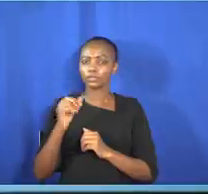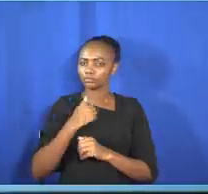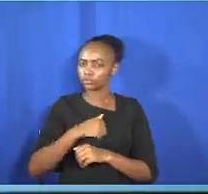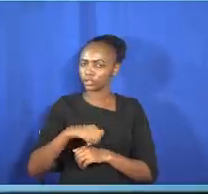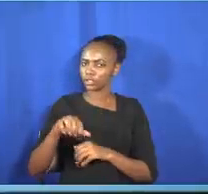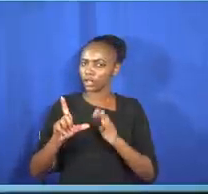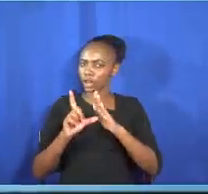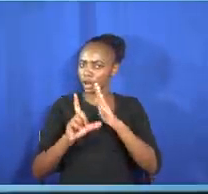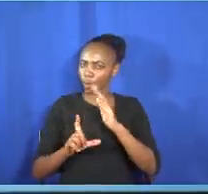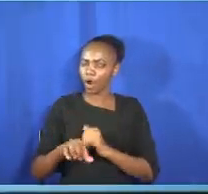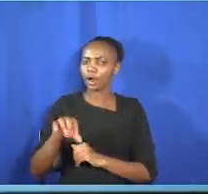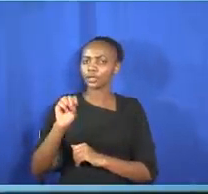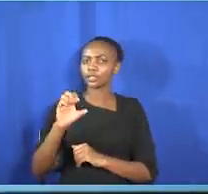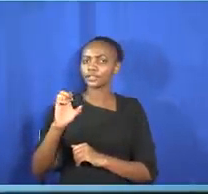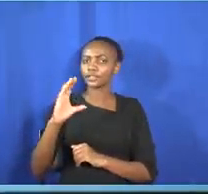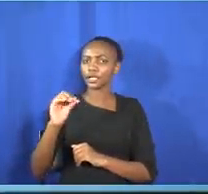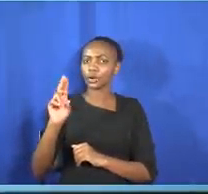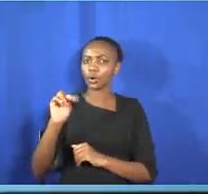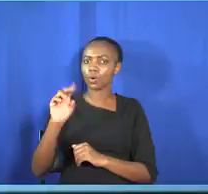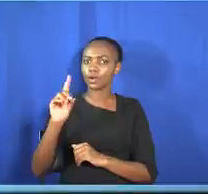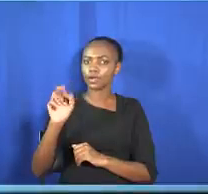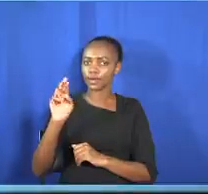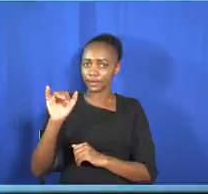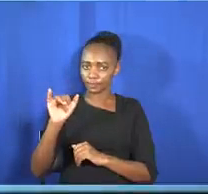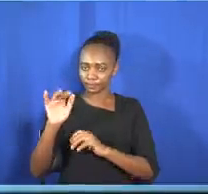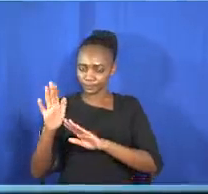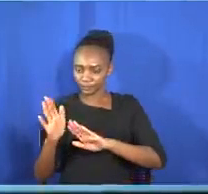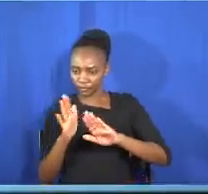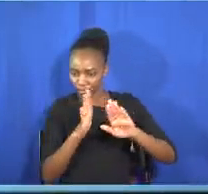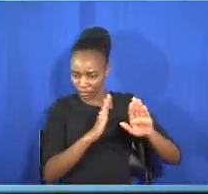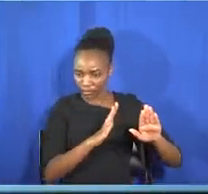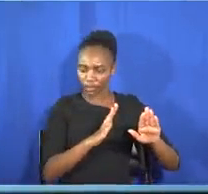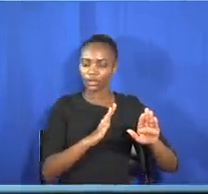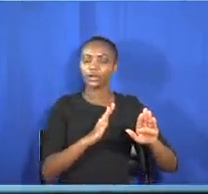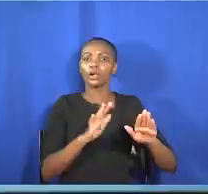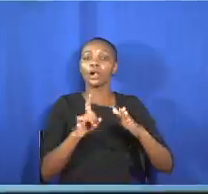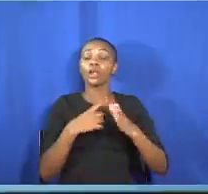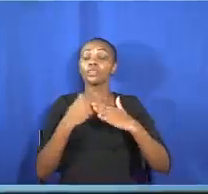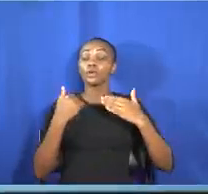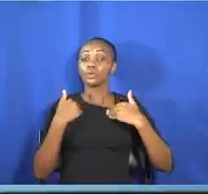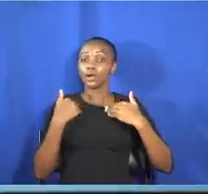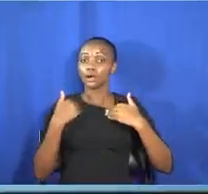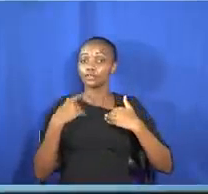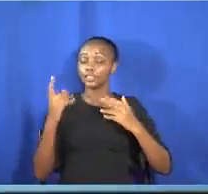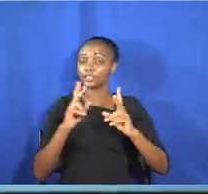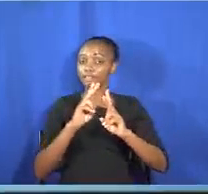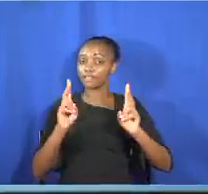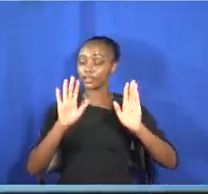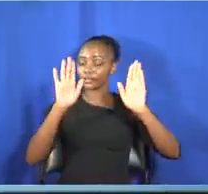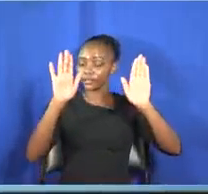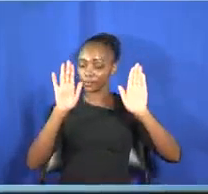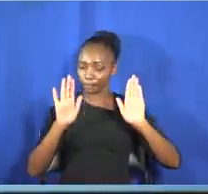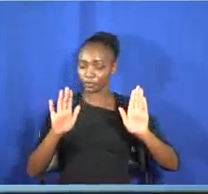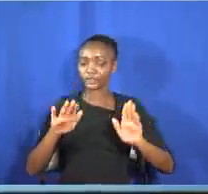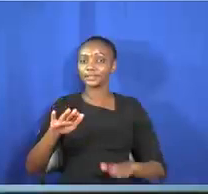areas, as shown there in that chart. We move on. Then we have